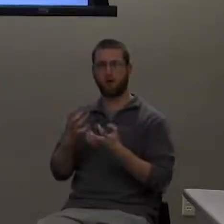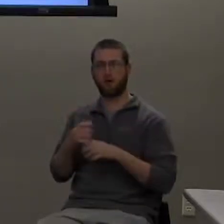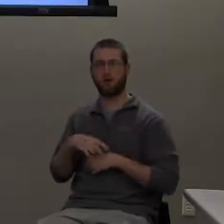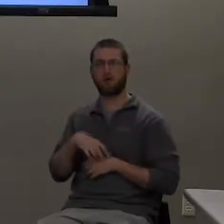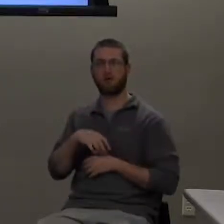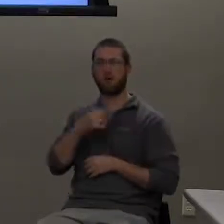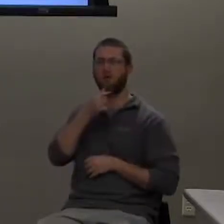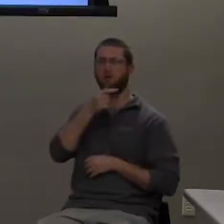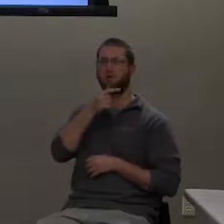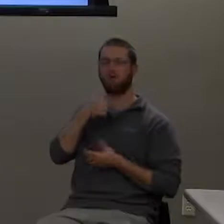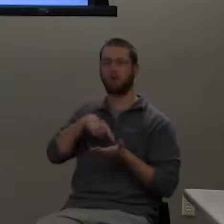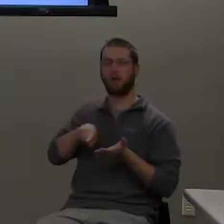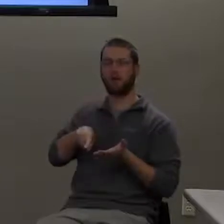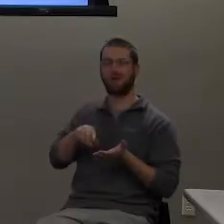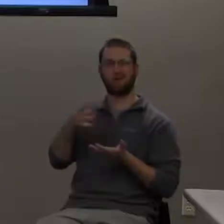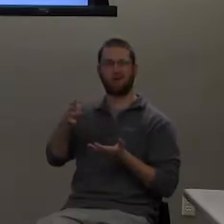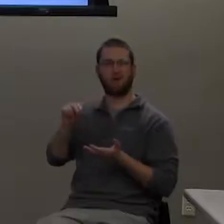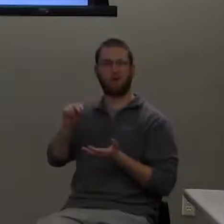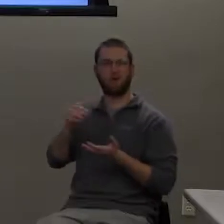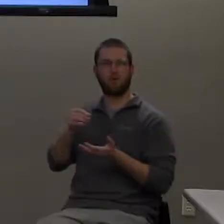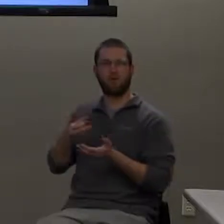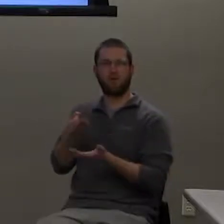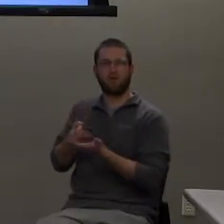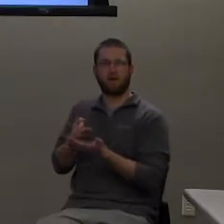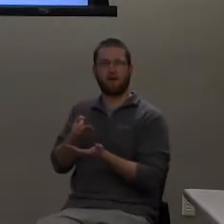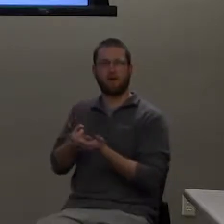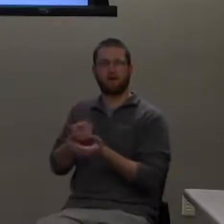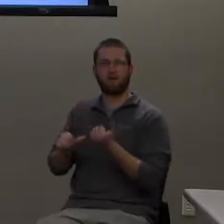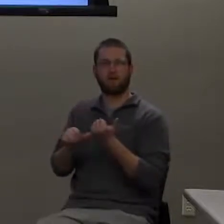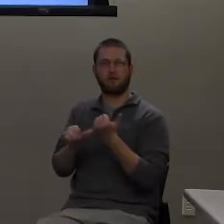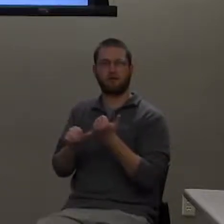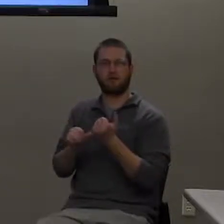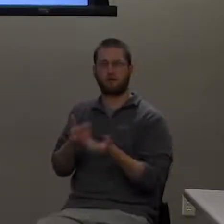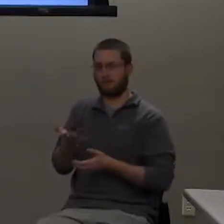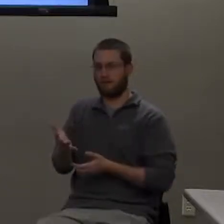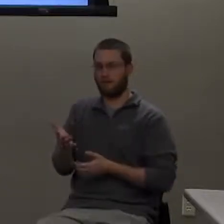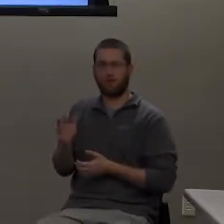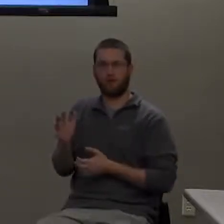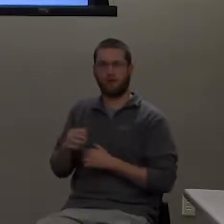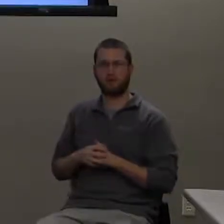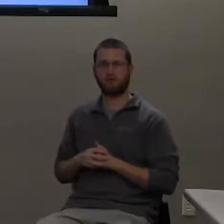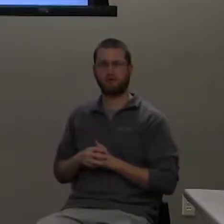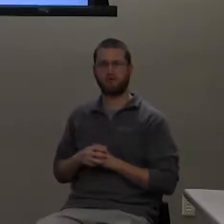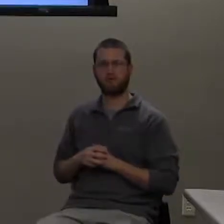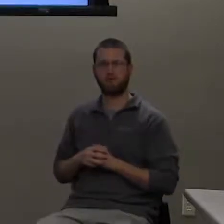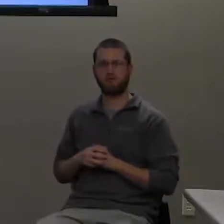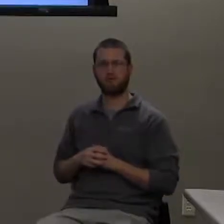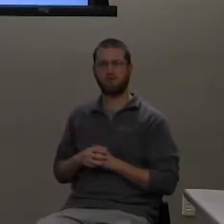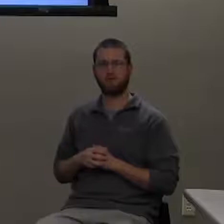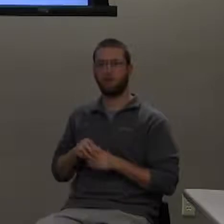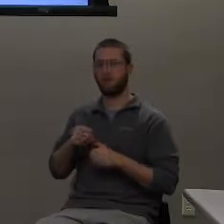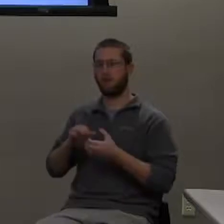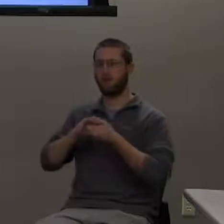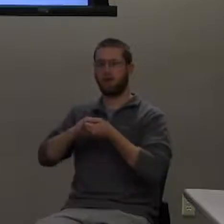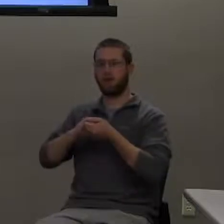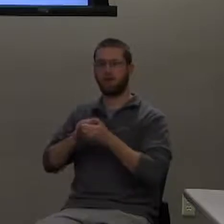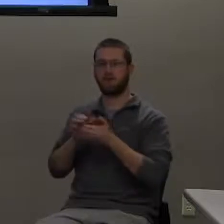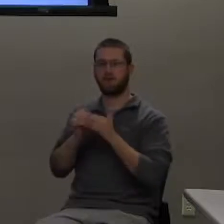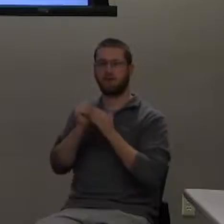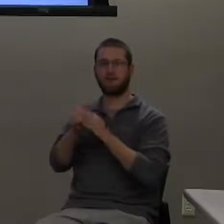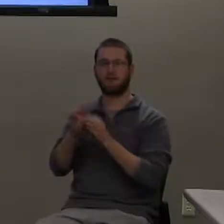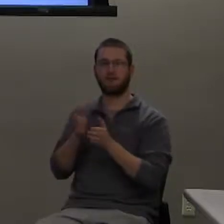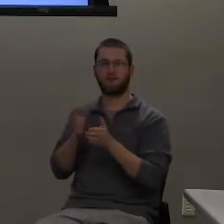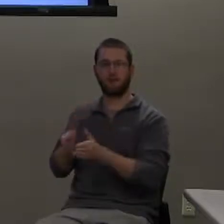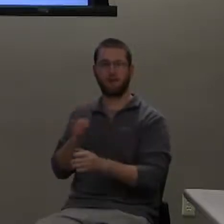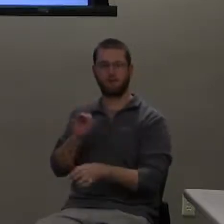question of, well, who's going to pay for this? Because there are funding sources out there to make that happen. The partnership necessary to lead the way, I've